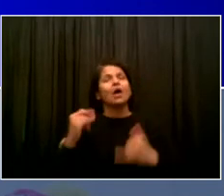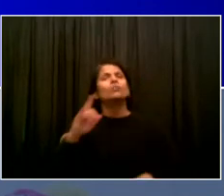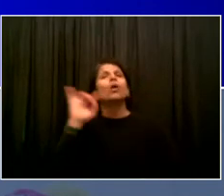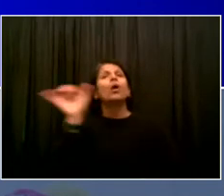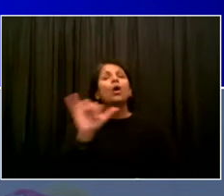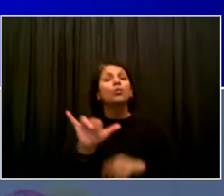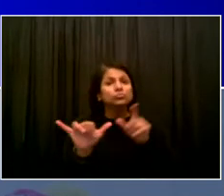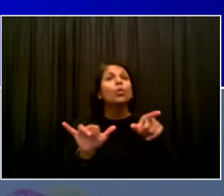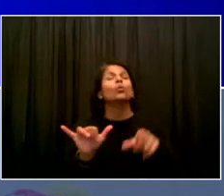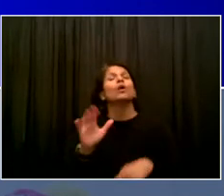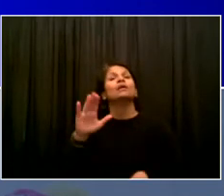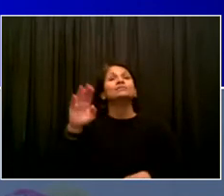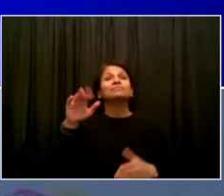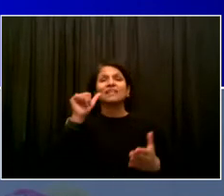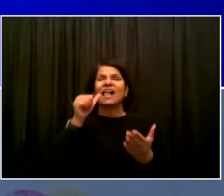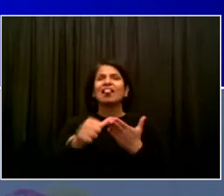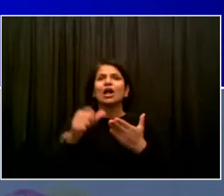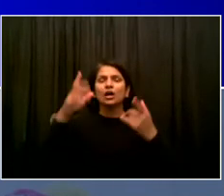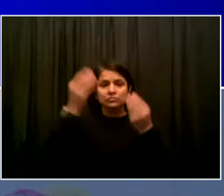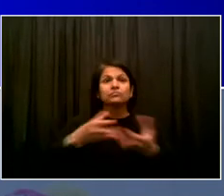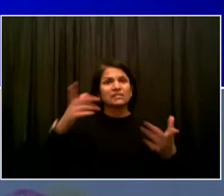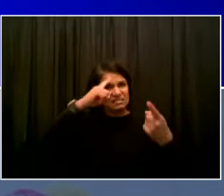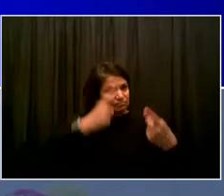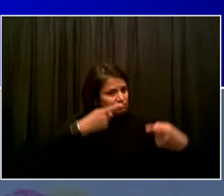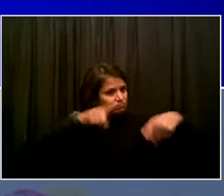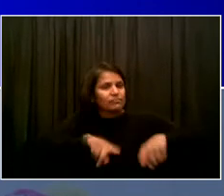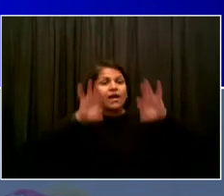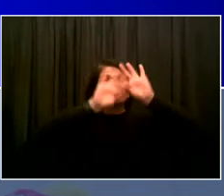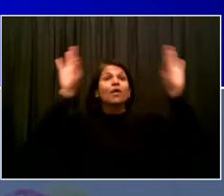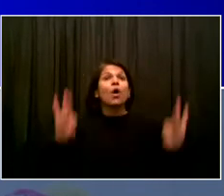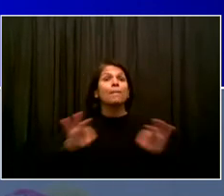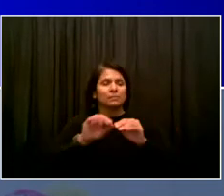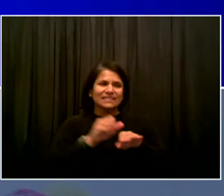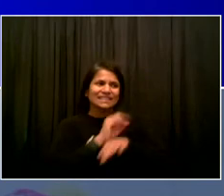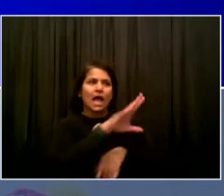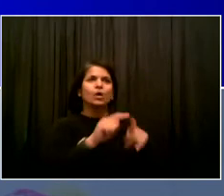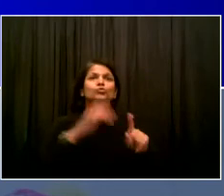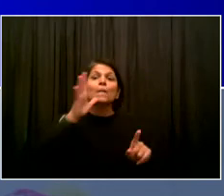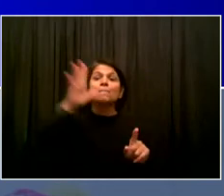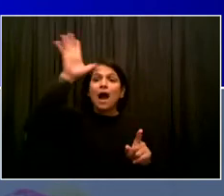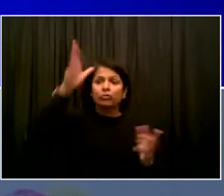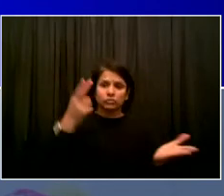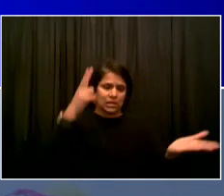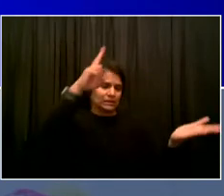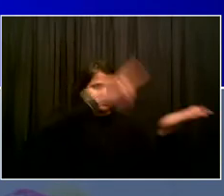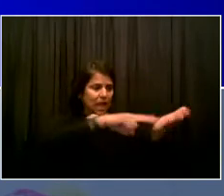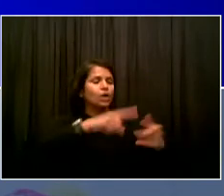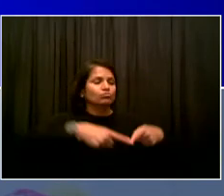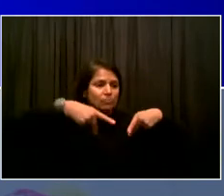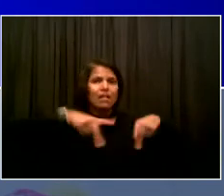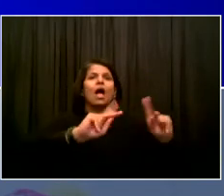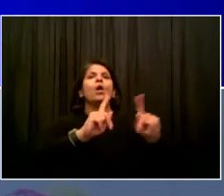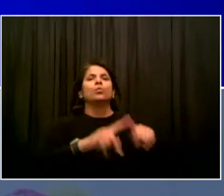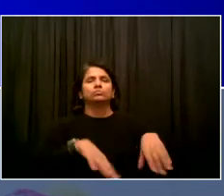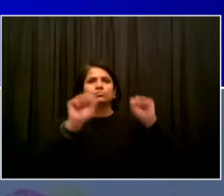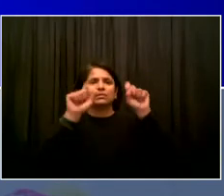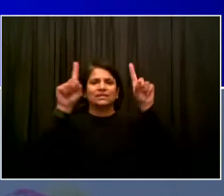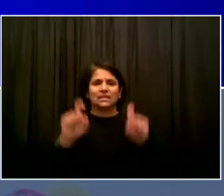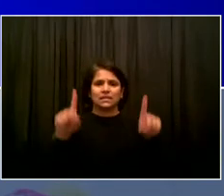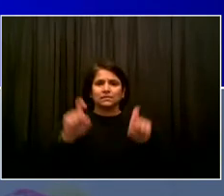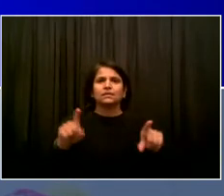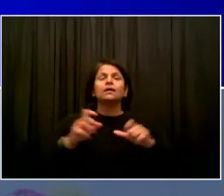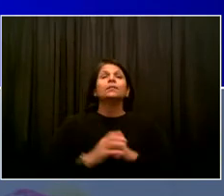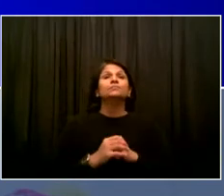keep everyone safe. And we know the most important thing is vaccination. We know it works, and everyone, double down on it. And if